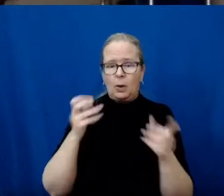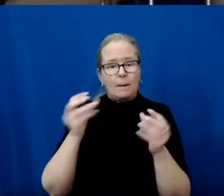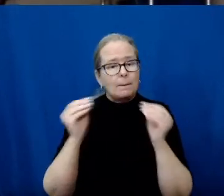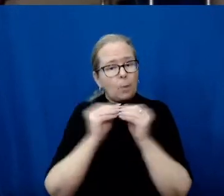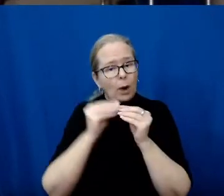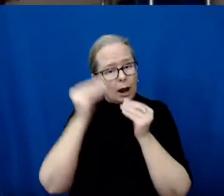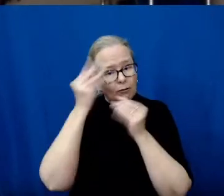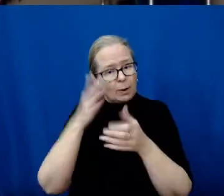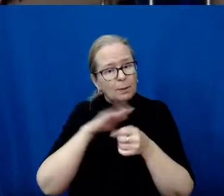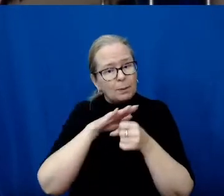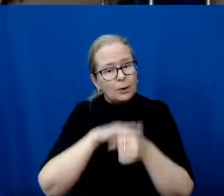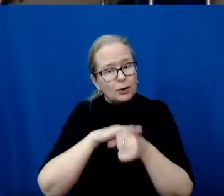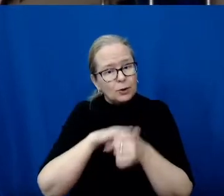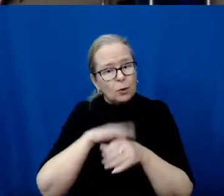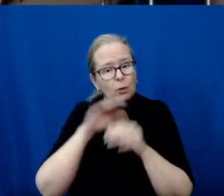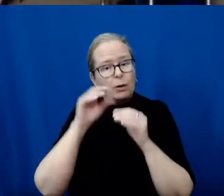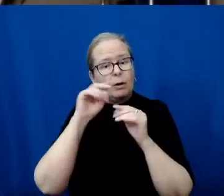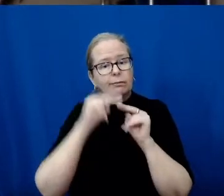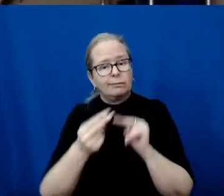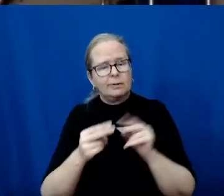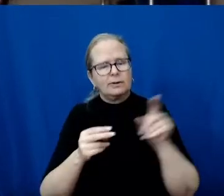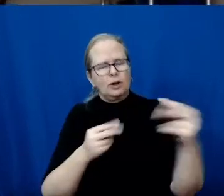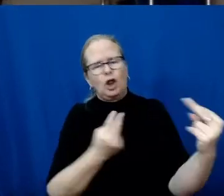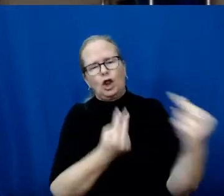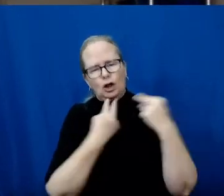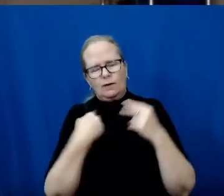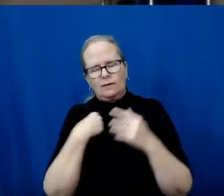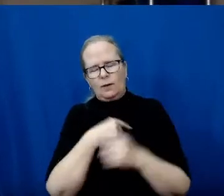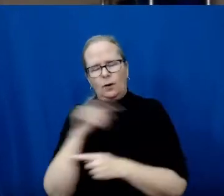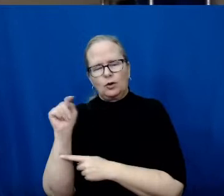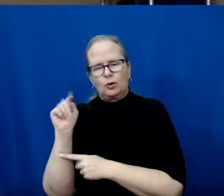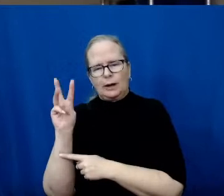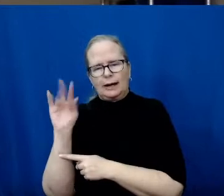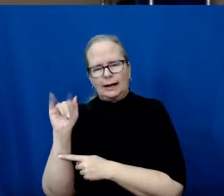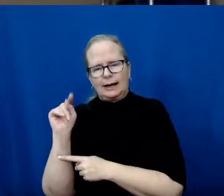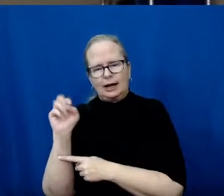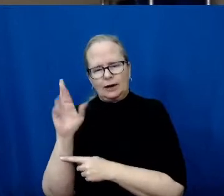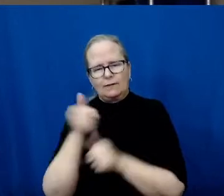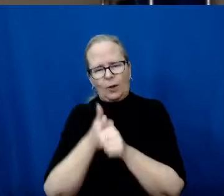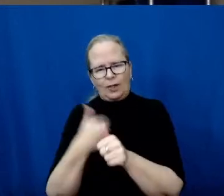coffee and a pressure differential discussion. And my last